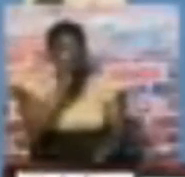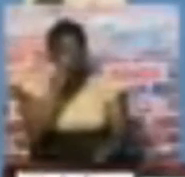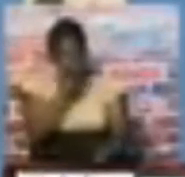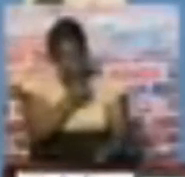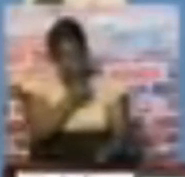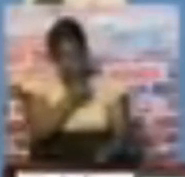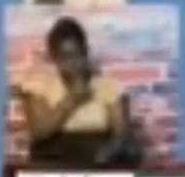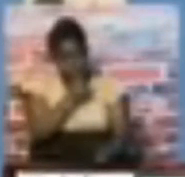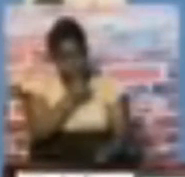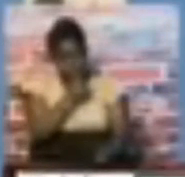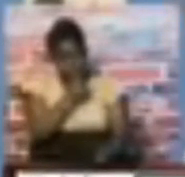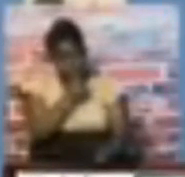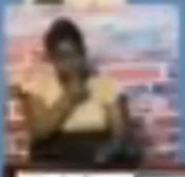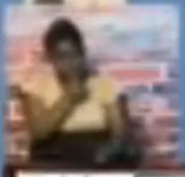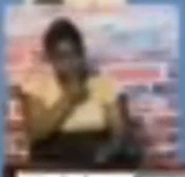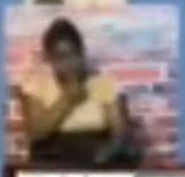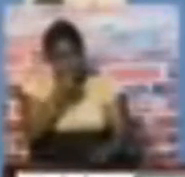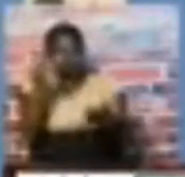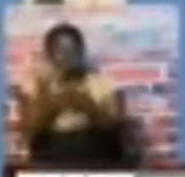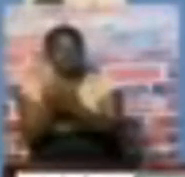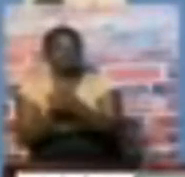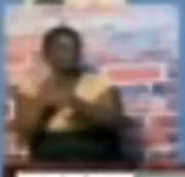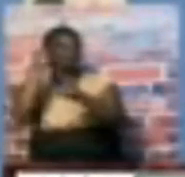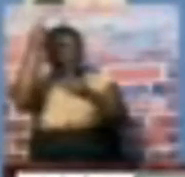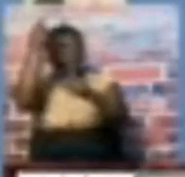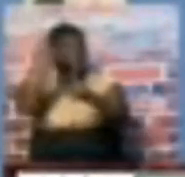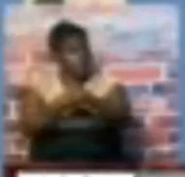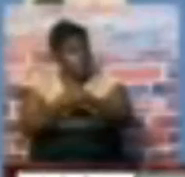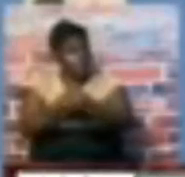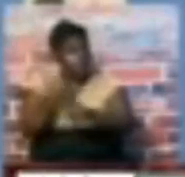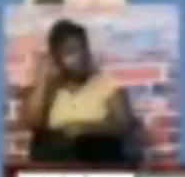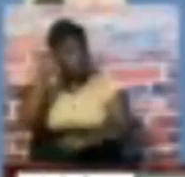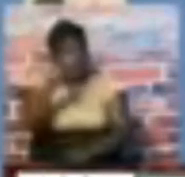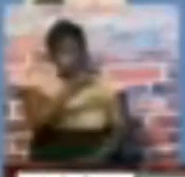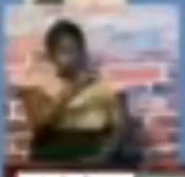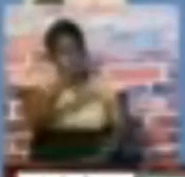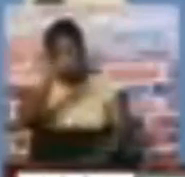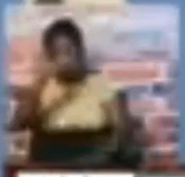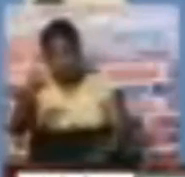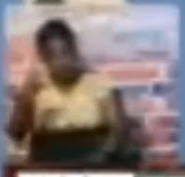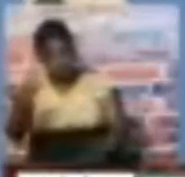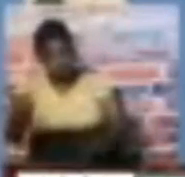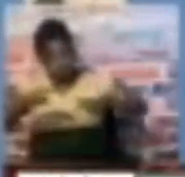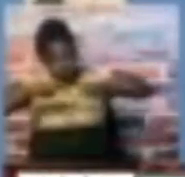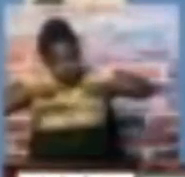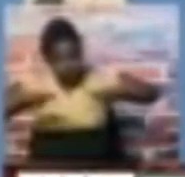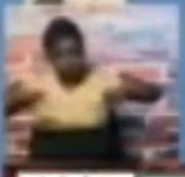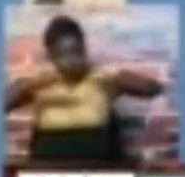Because then it is even very difficult for the AOCs to check.